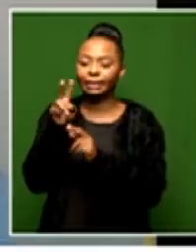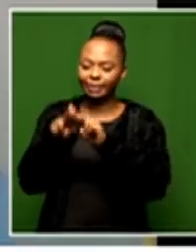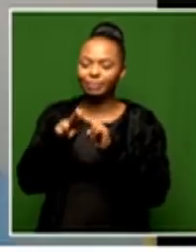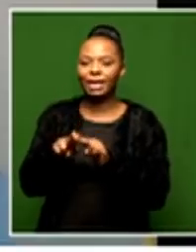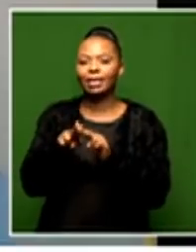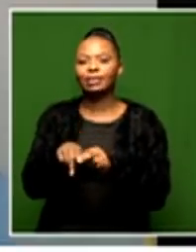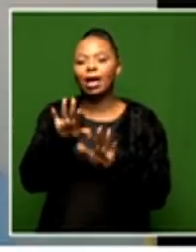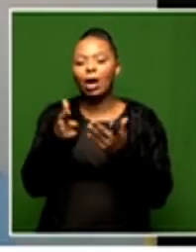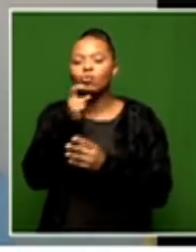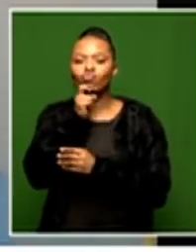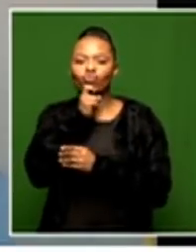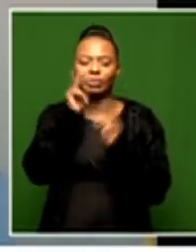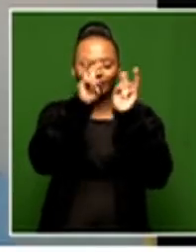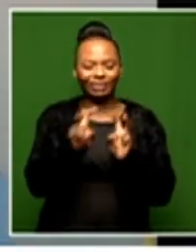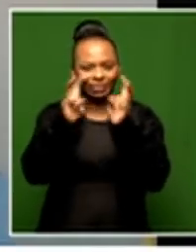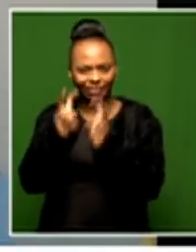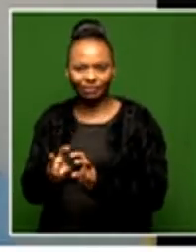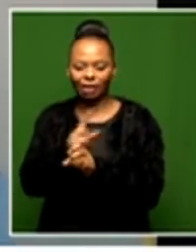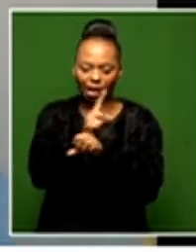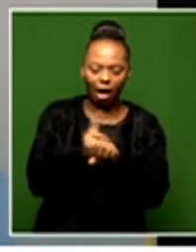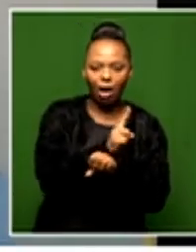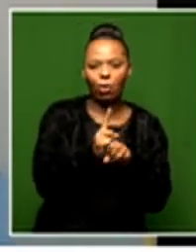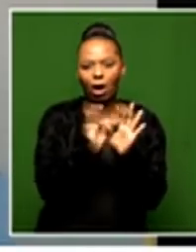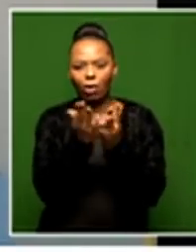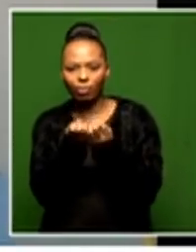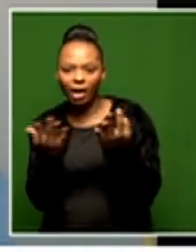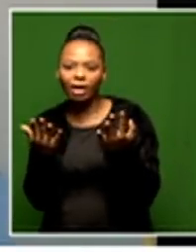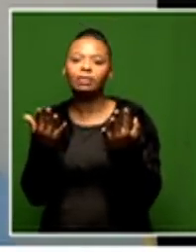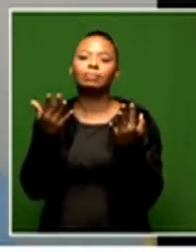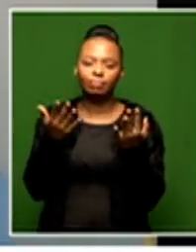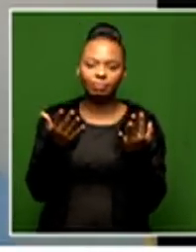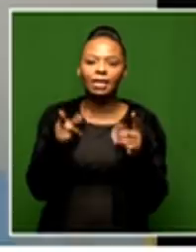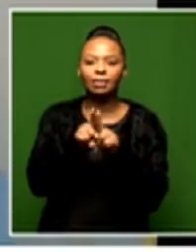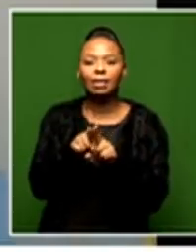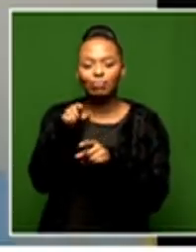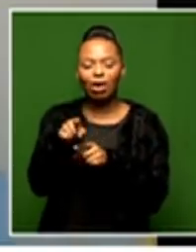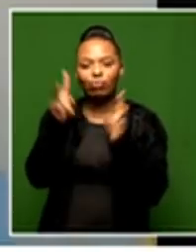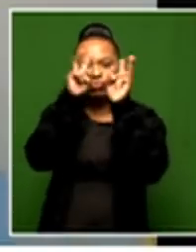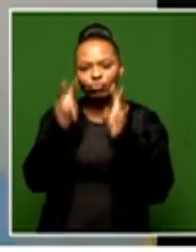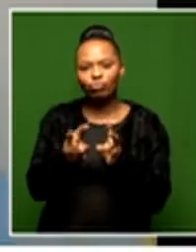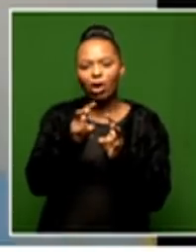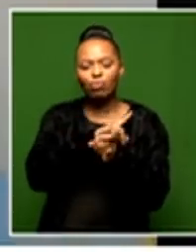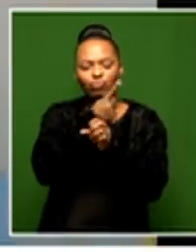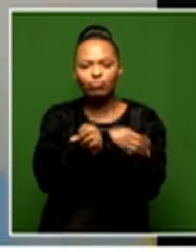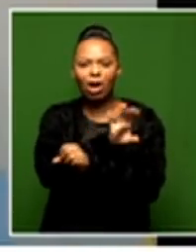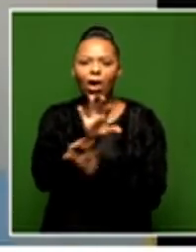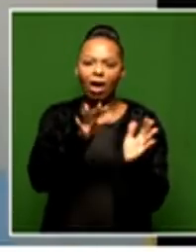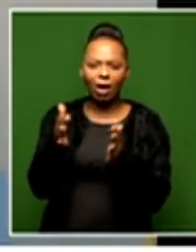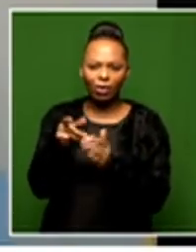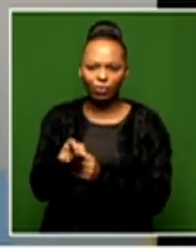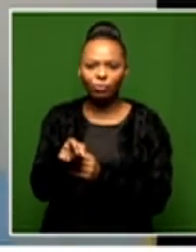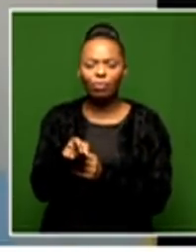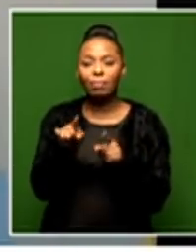people will use more at other hours of the day, so it doesn't require additional power generating facilities. But that too